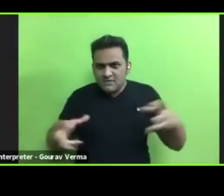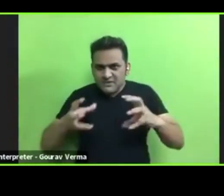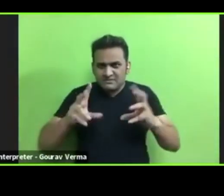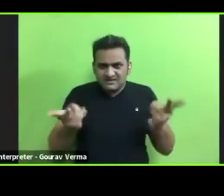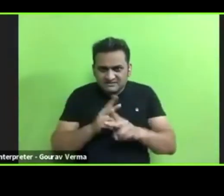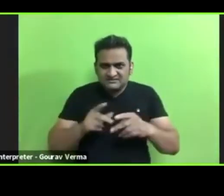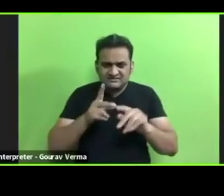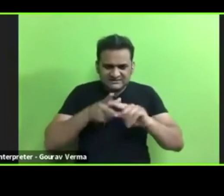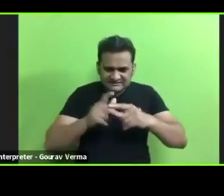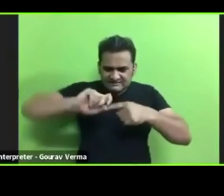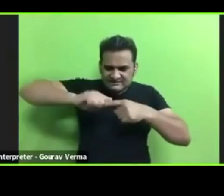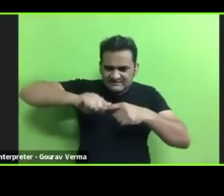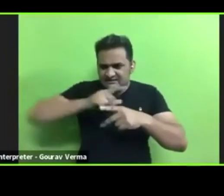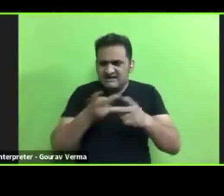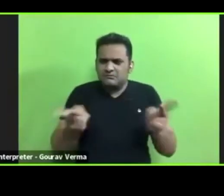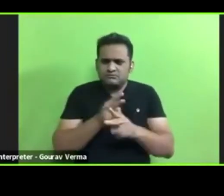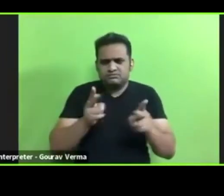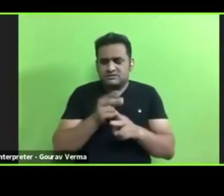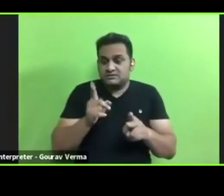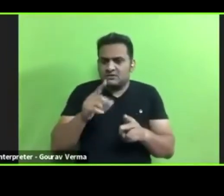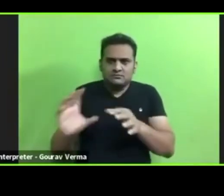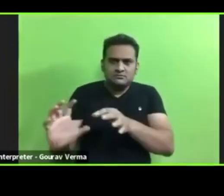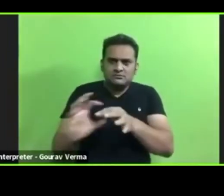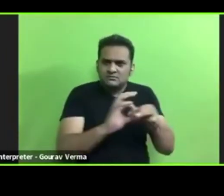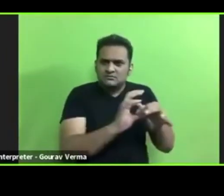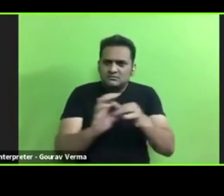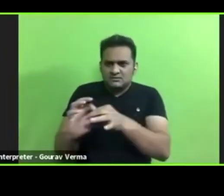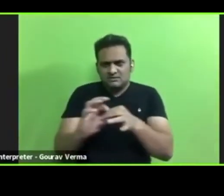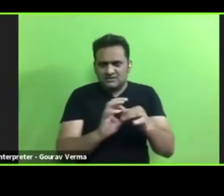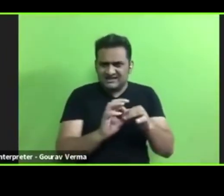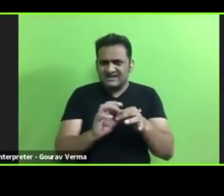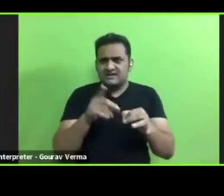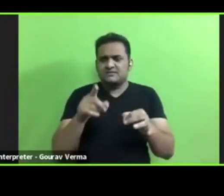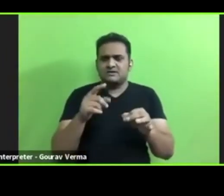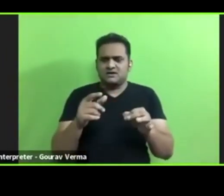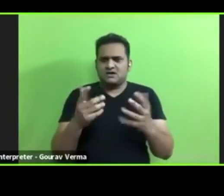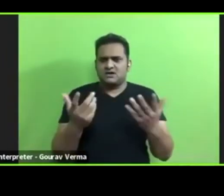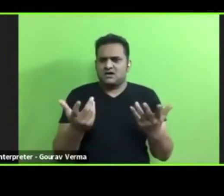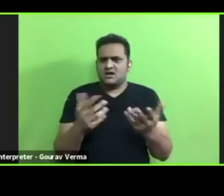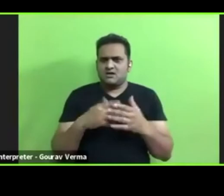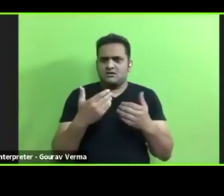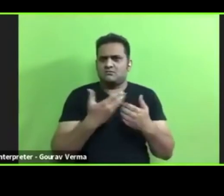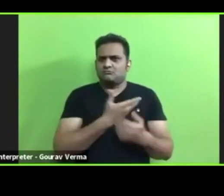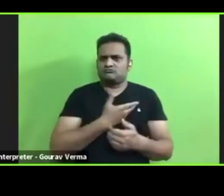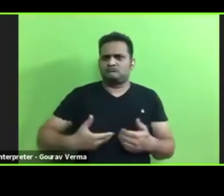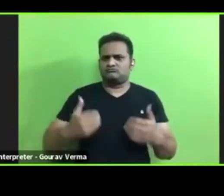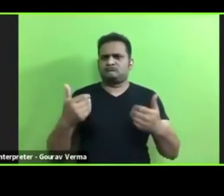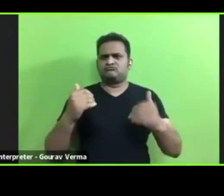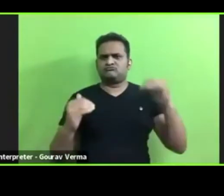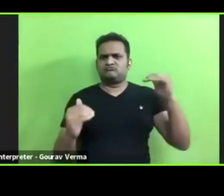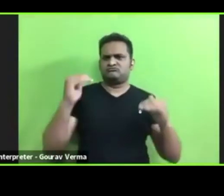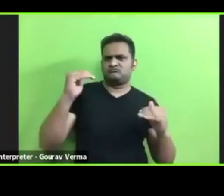retuning, etc., etc. So that relationship then is completely muddled in caste dynamics. It's changed through